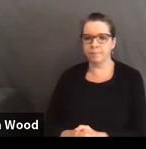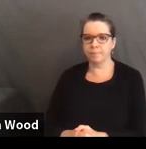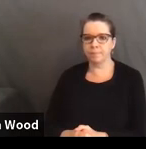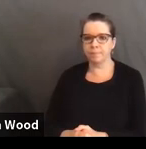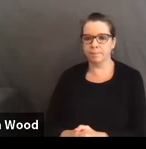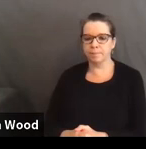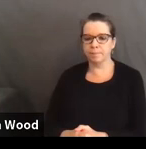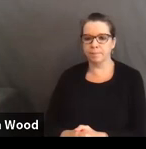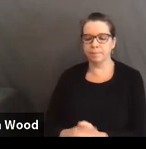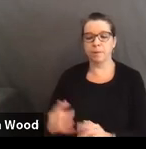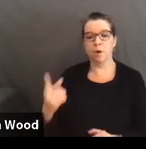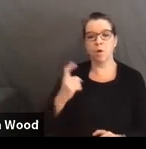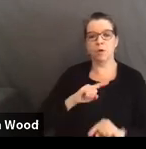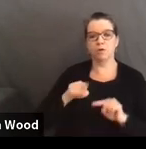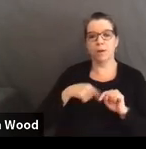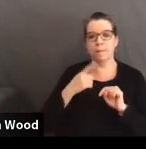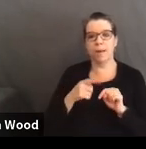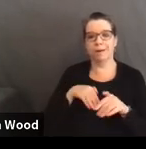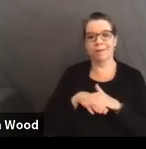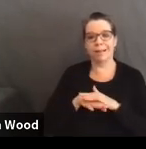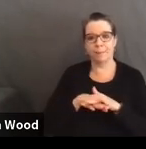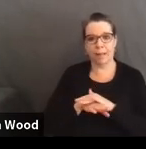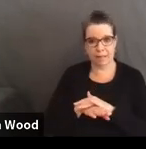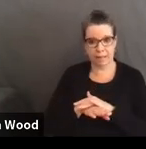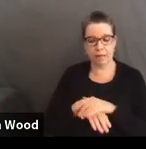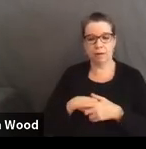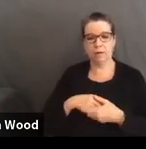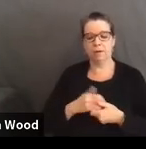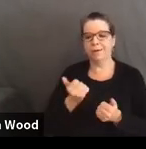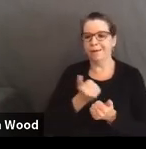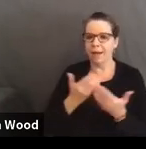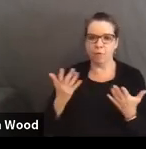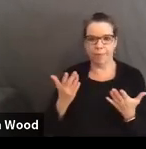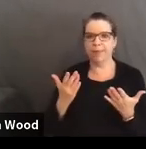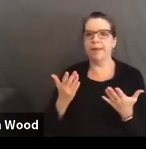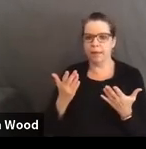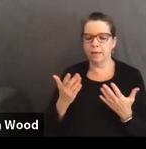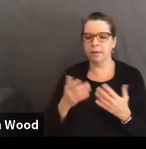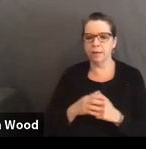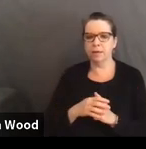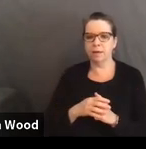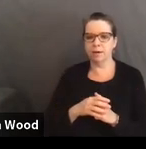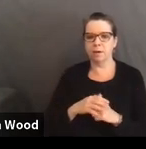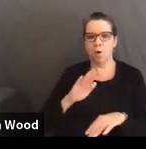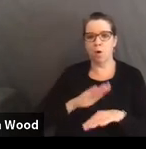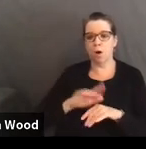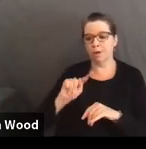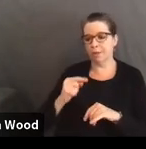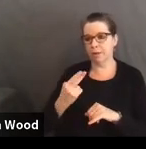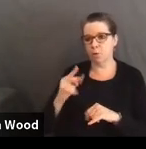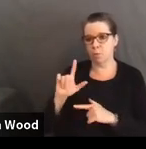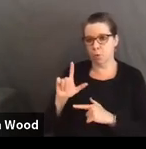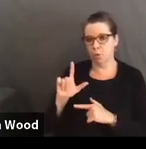There are some questions about accessibility. So everything that is on Texas Home Learning will